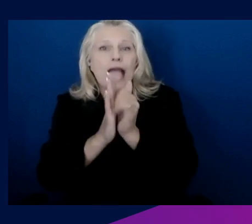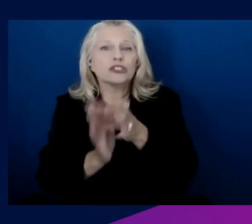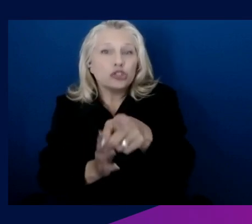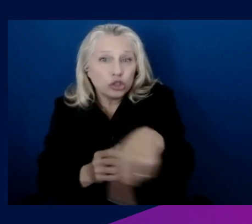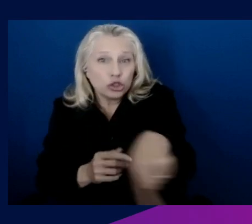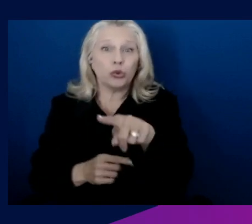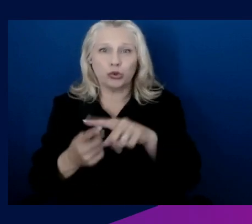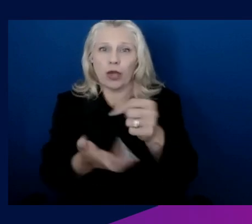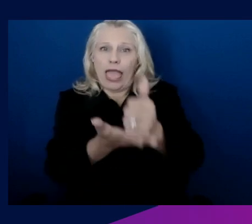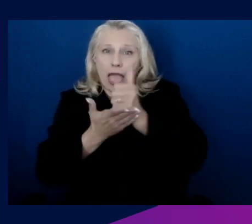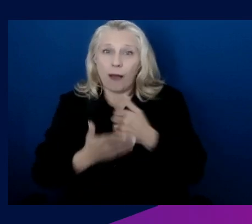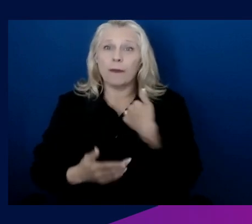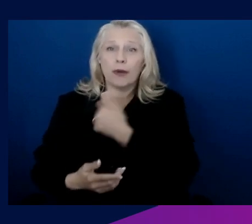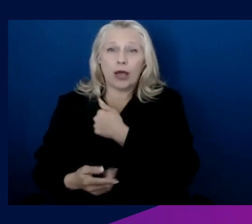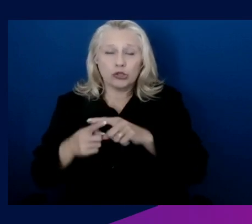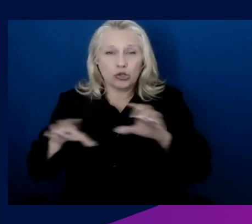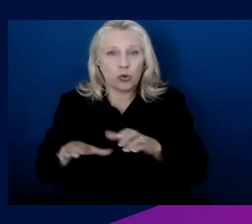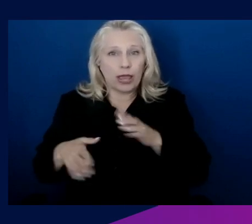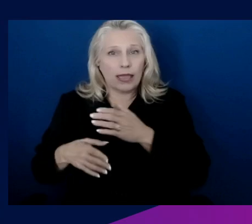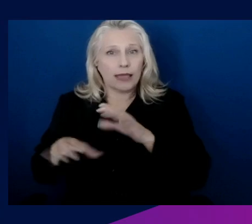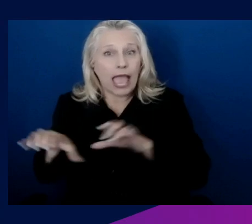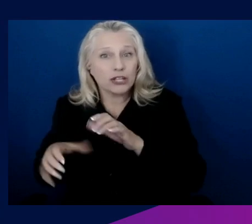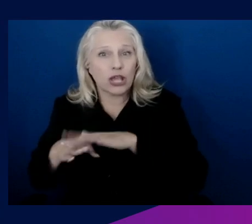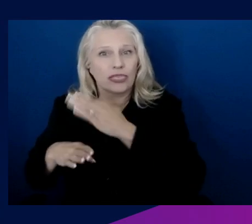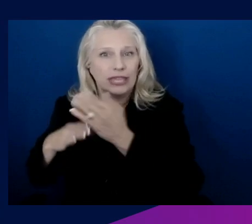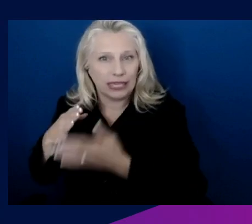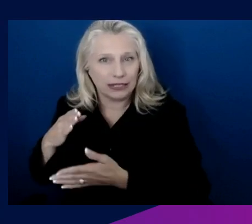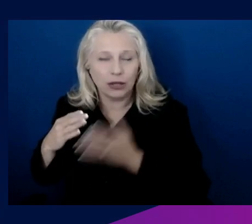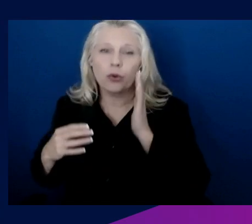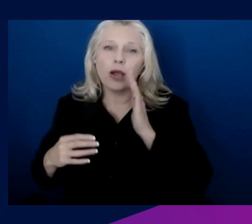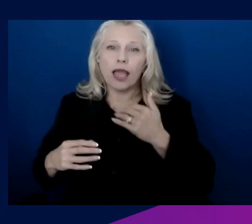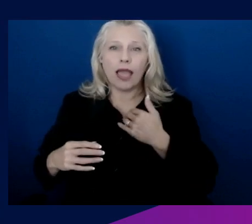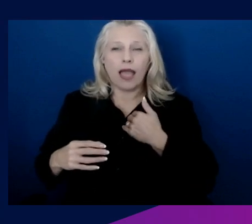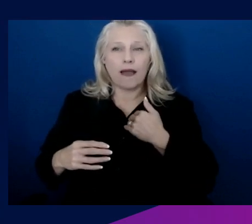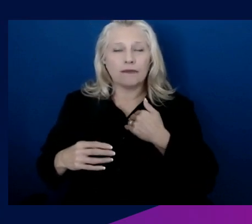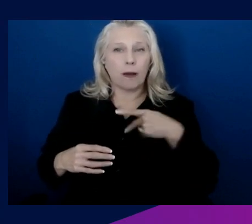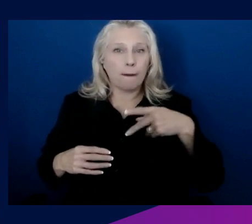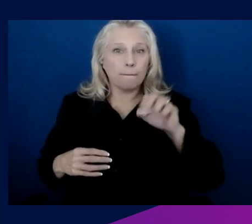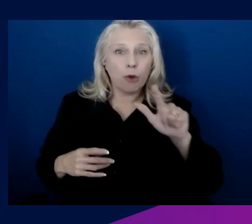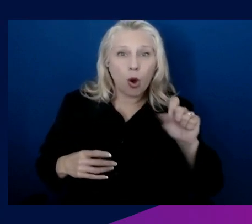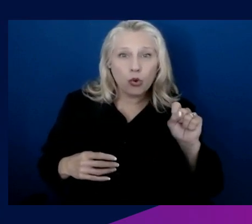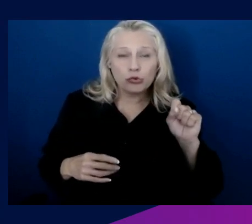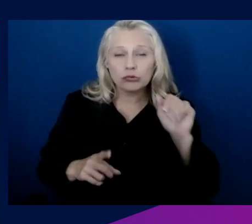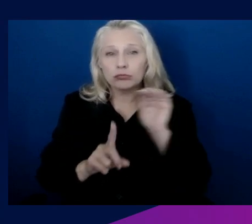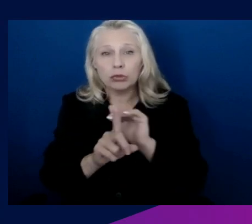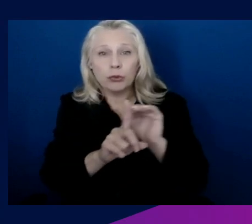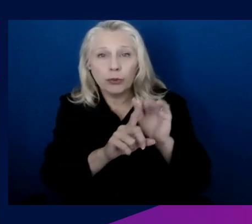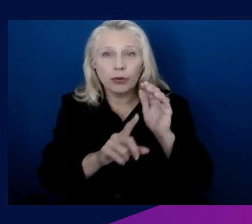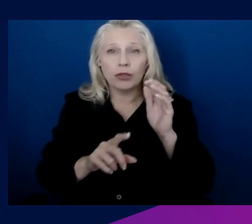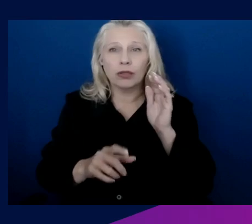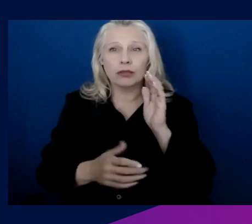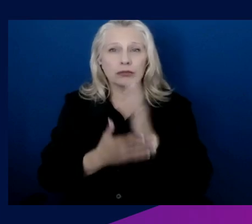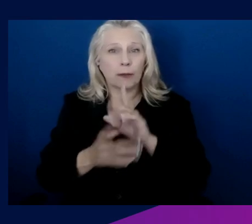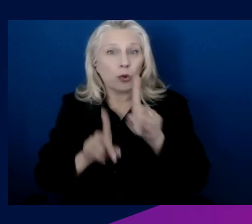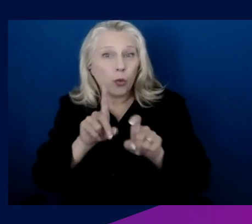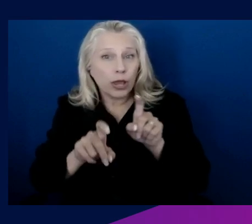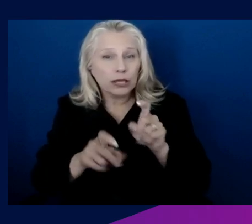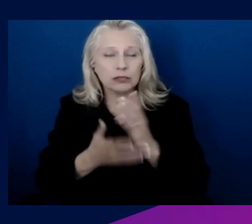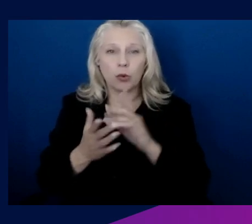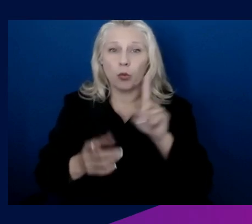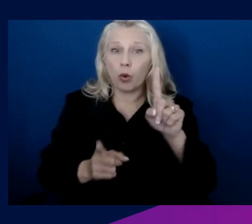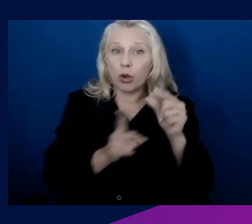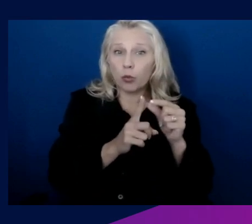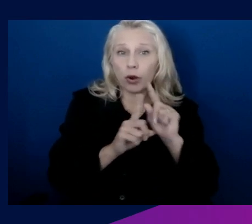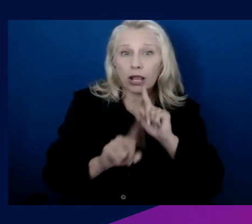end. There are going to be a series of polls. There are going to be a series of questions. Some of them will be one-word answers. Some of them will